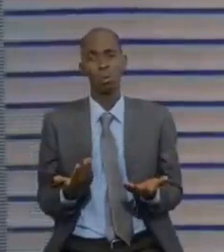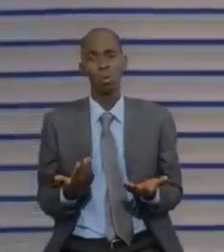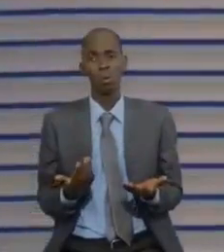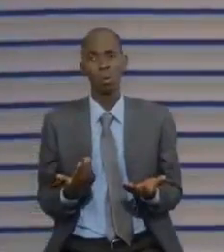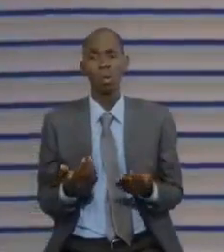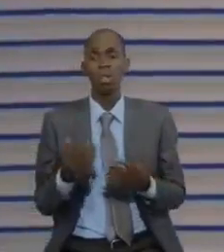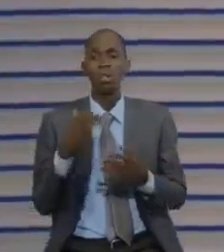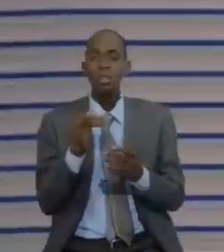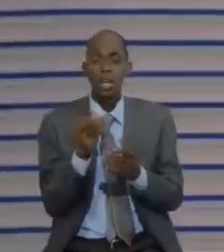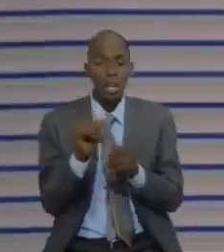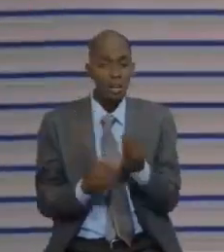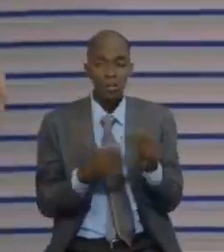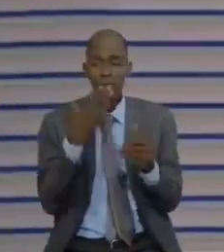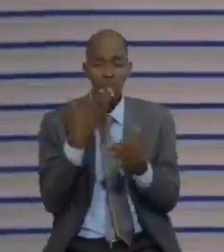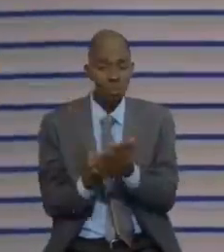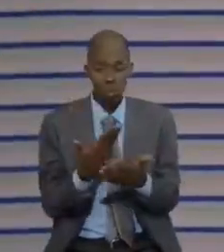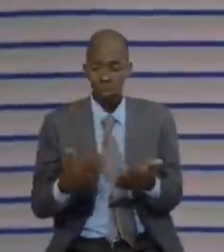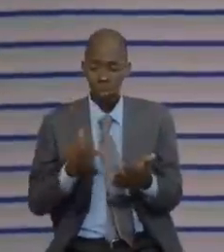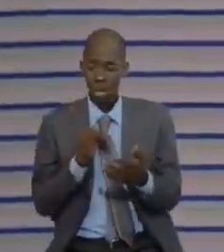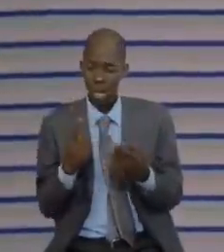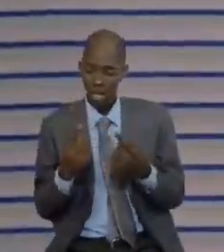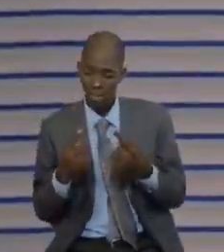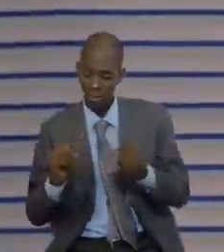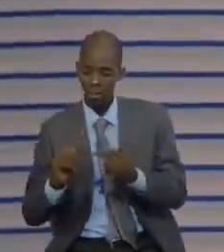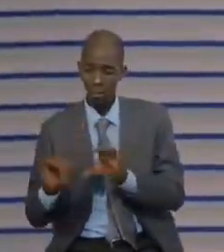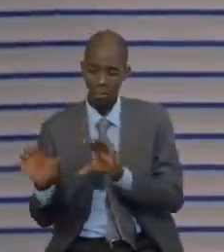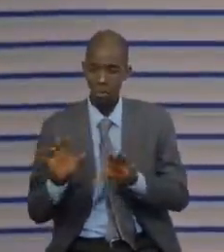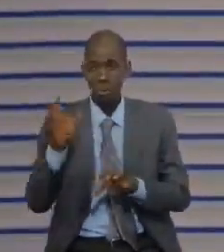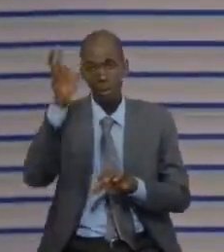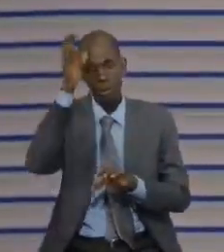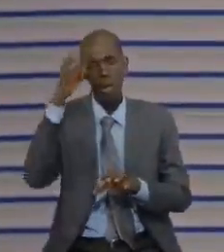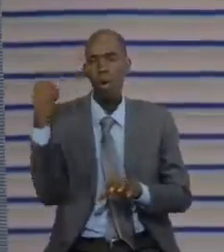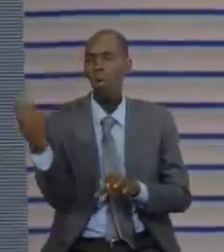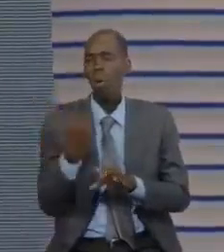Every good thing I try to do, Satan blocks my way.